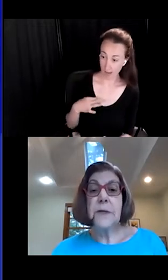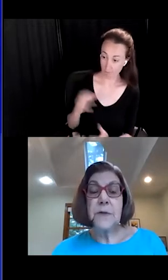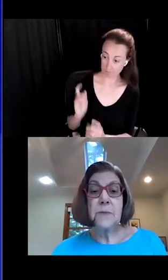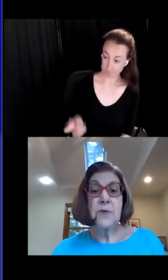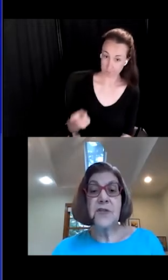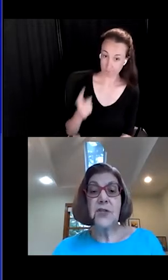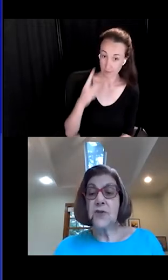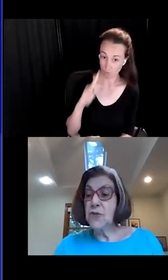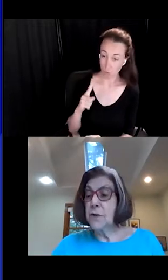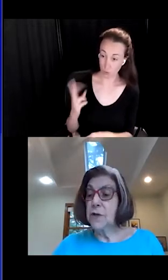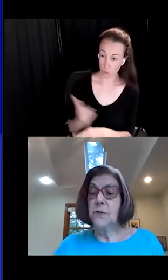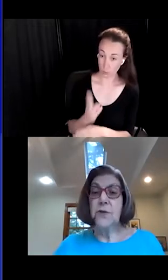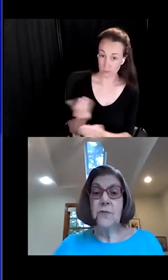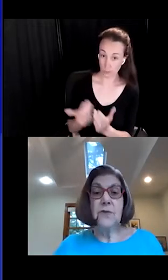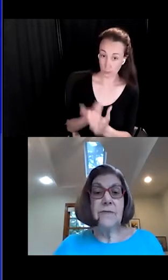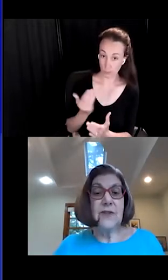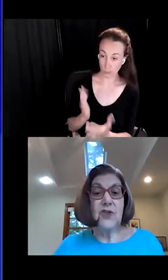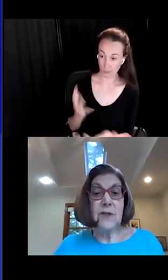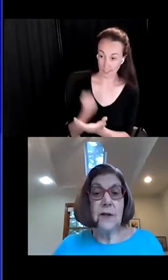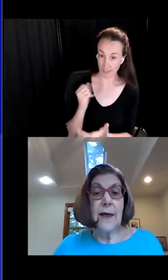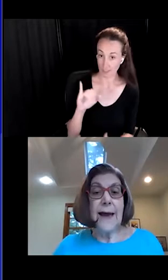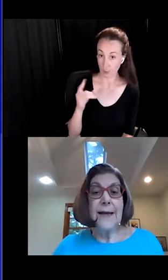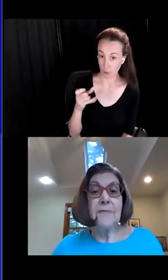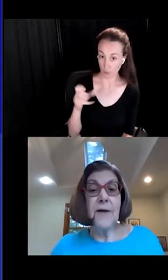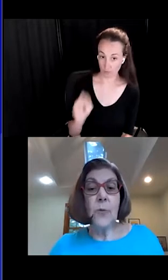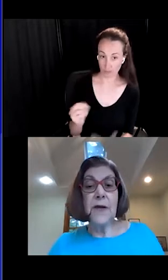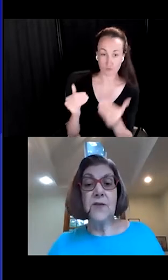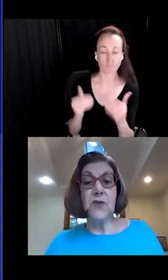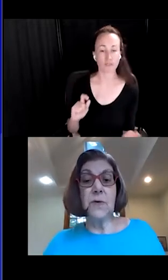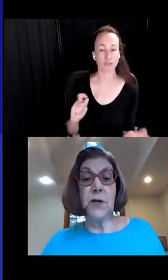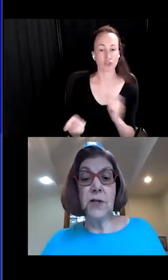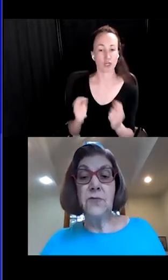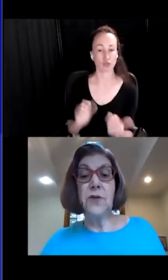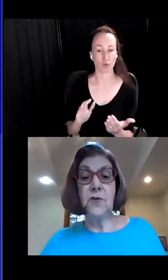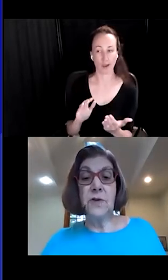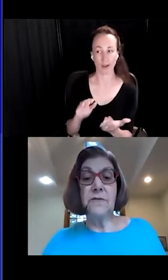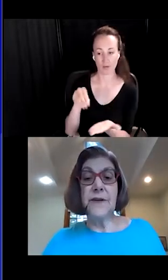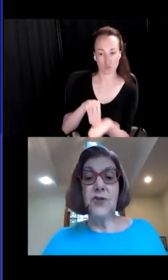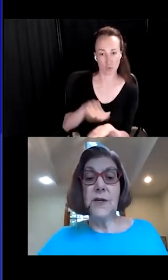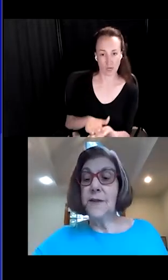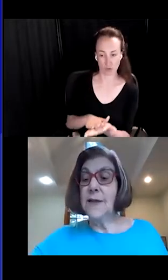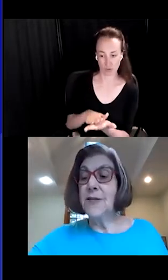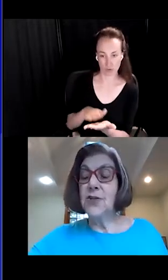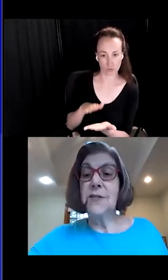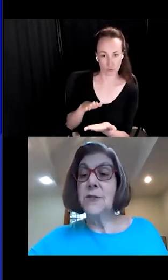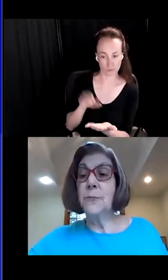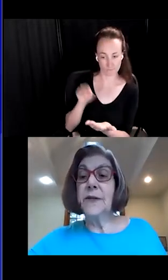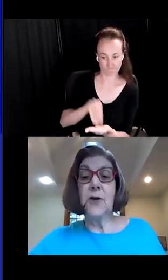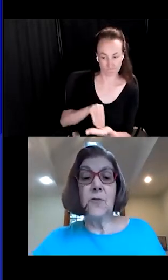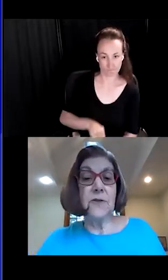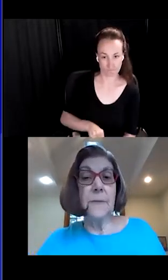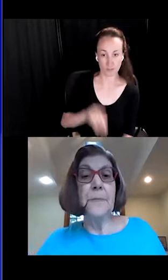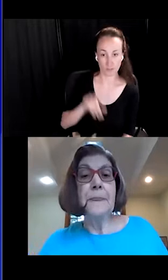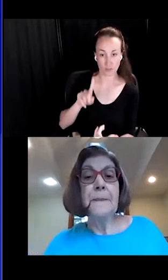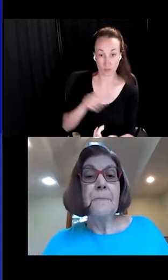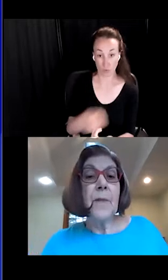change treatment procedures to include the new intervention, identify ways to include the new intervention in the agency's billing